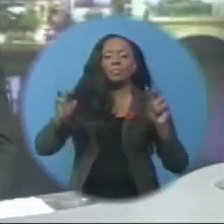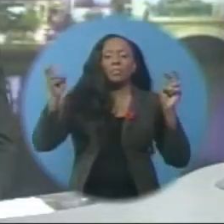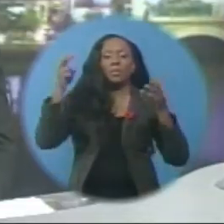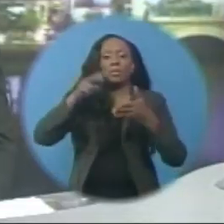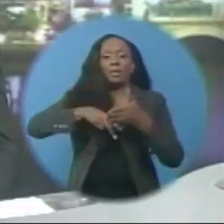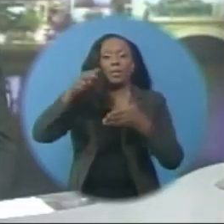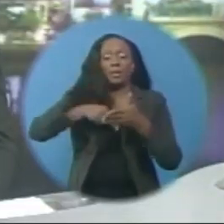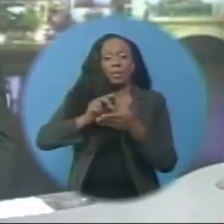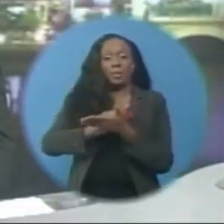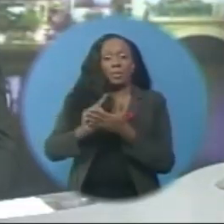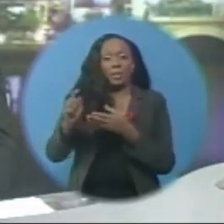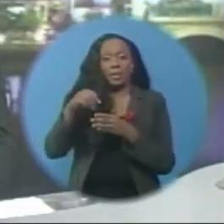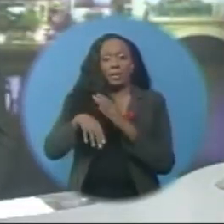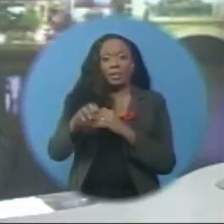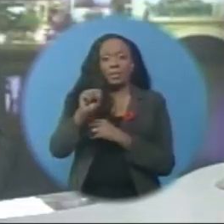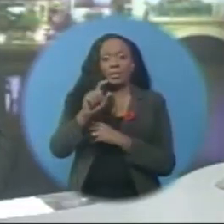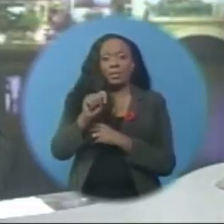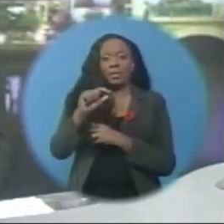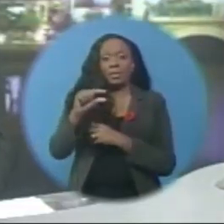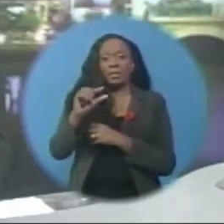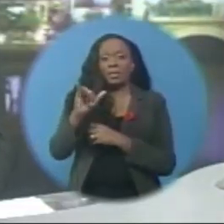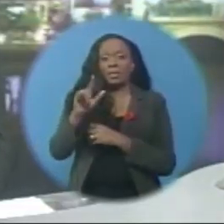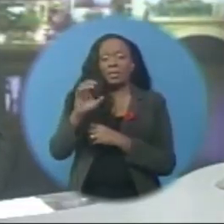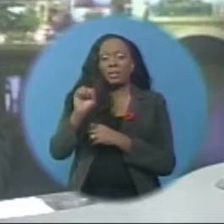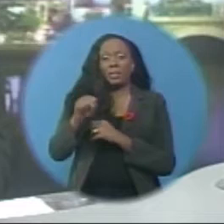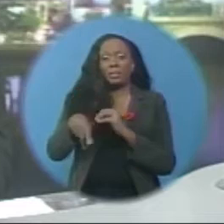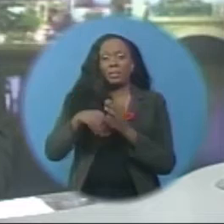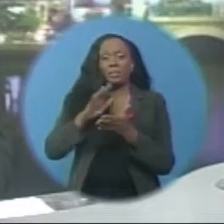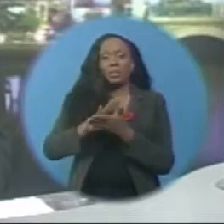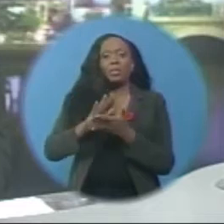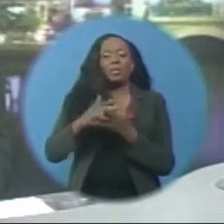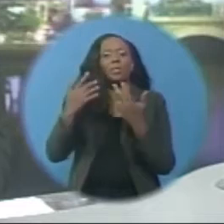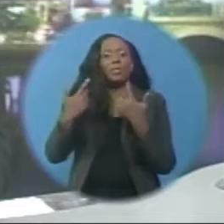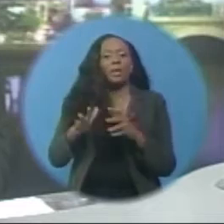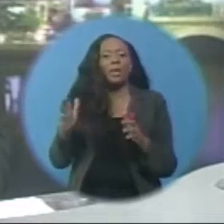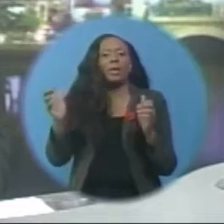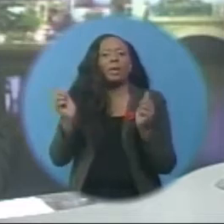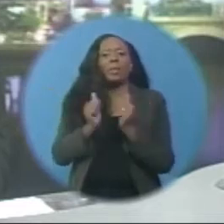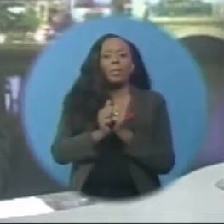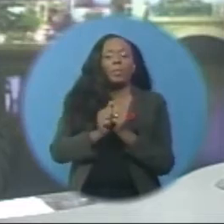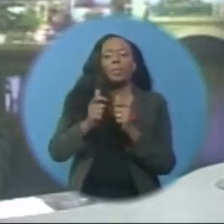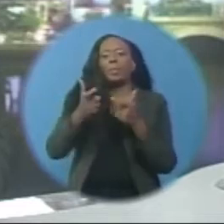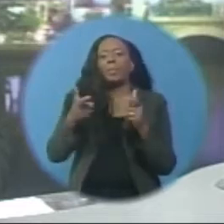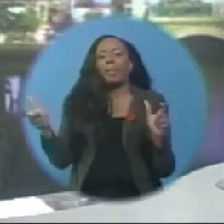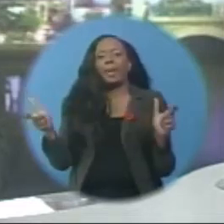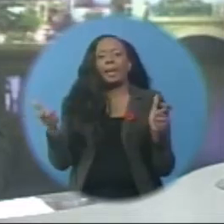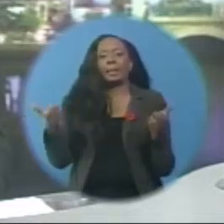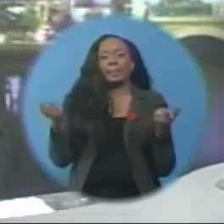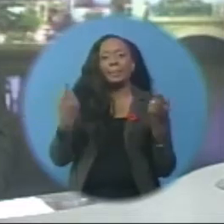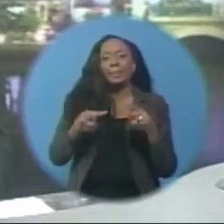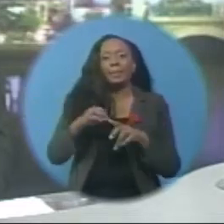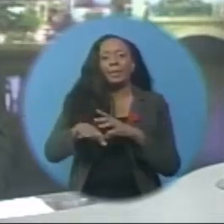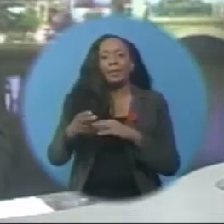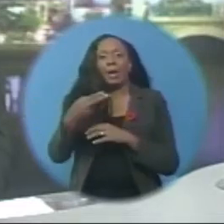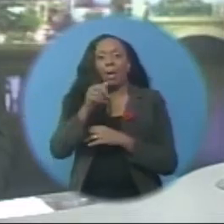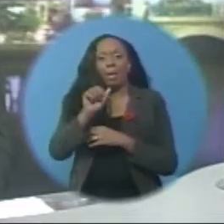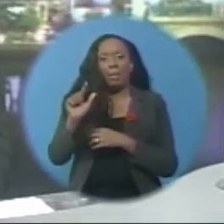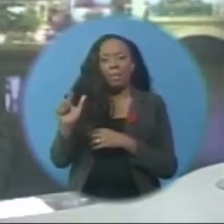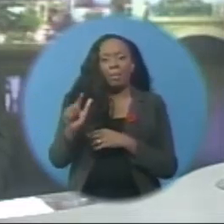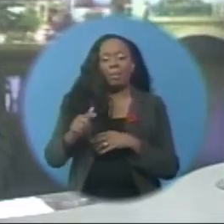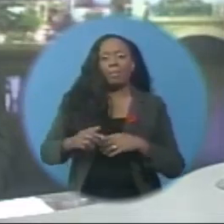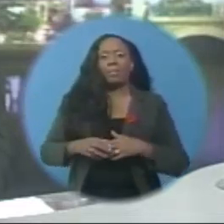Literacy Week at St. Giles Primary culminated this afternoon with their literacy duflicky in the school hall. Students